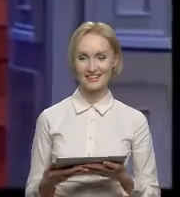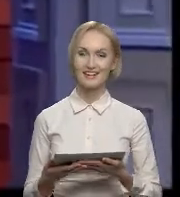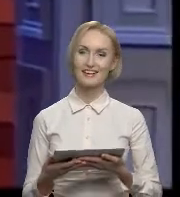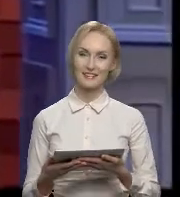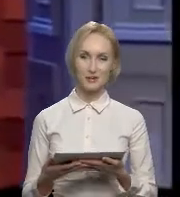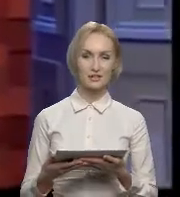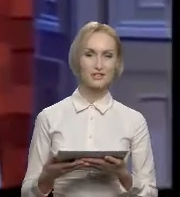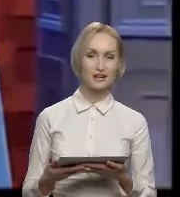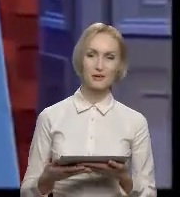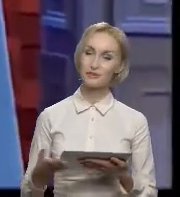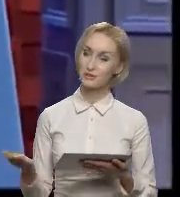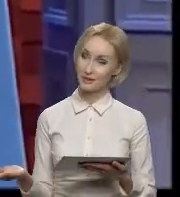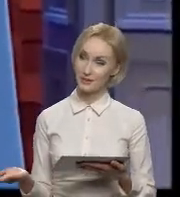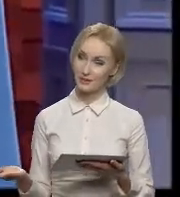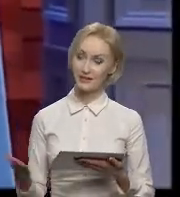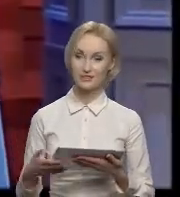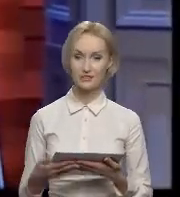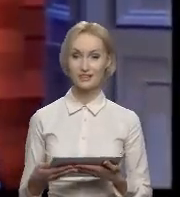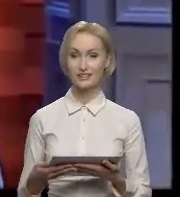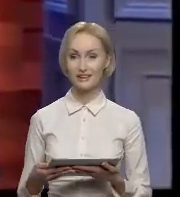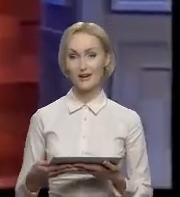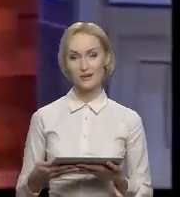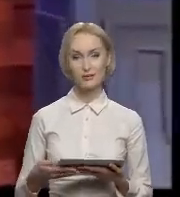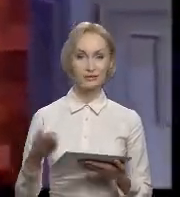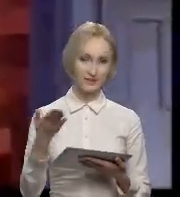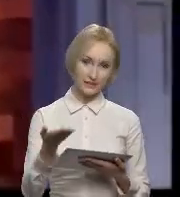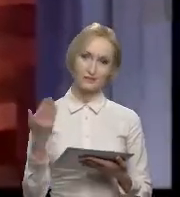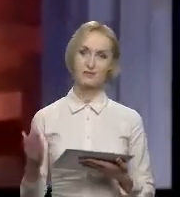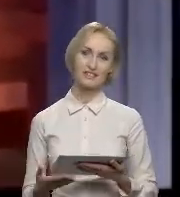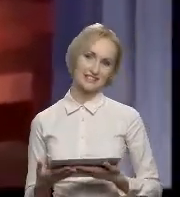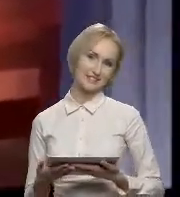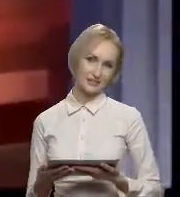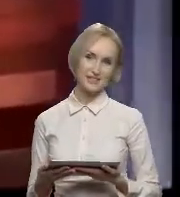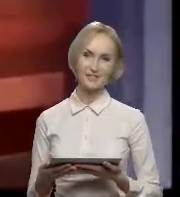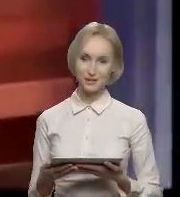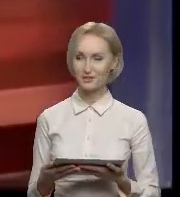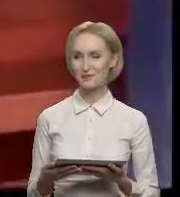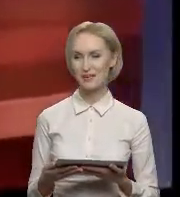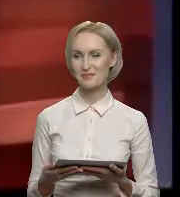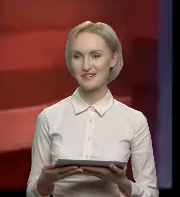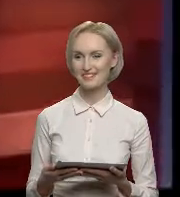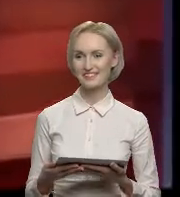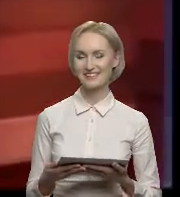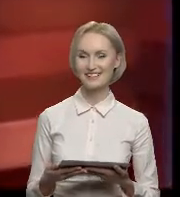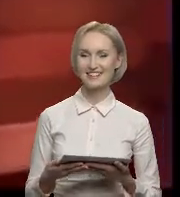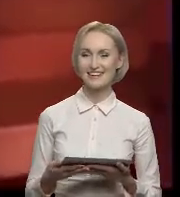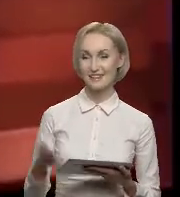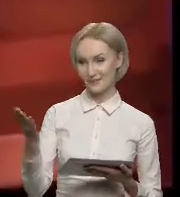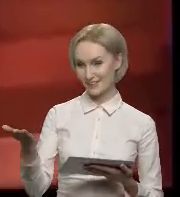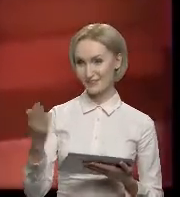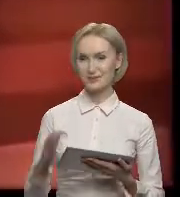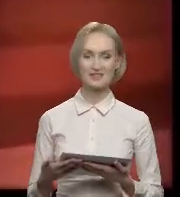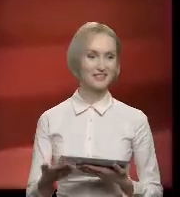this is the number one reason why I believe that the child is not mine. For most of the... Have a seat, Jamar. Sit down there, man. All tell right. me why. For why? Most of the